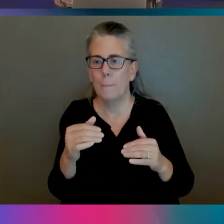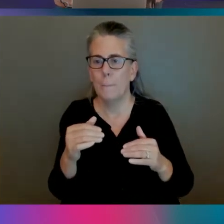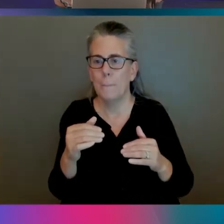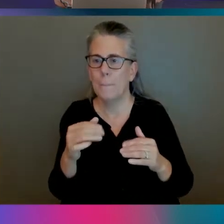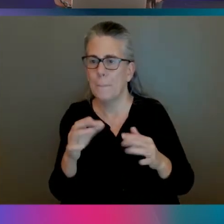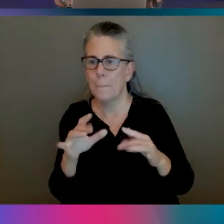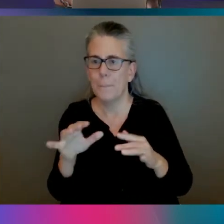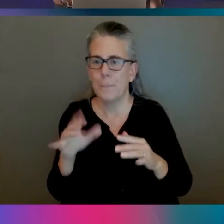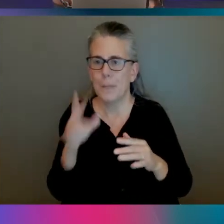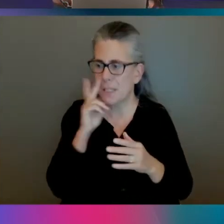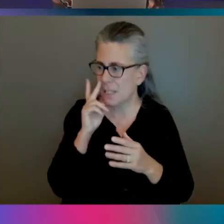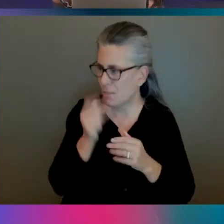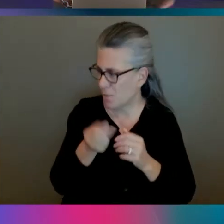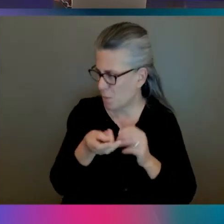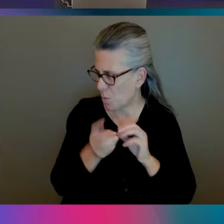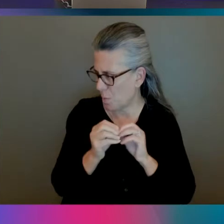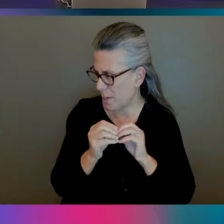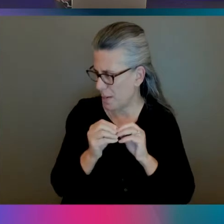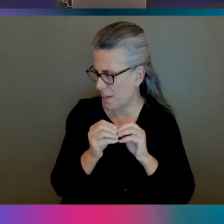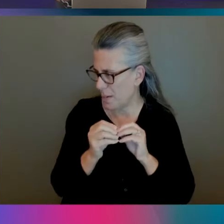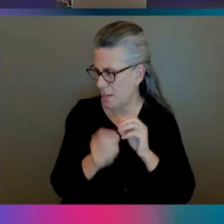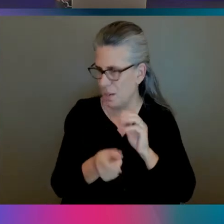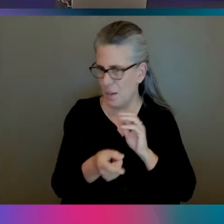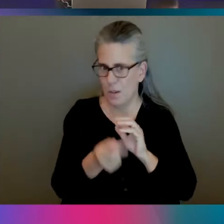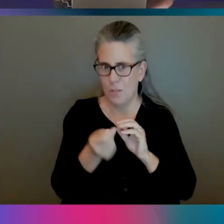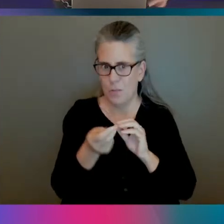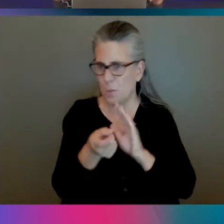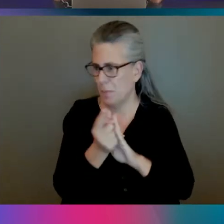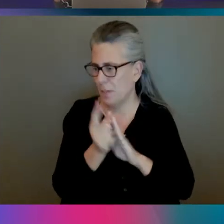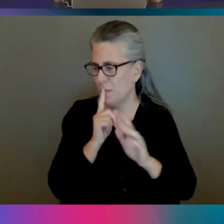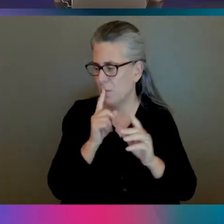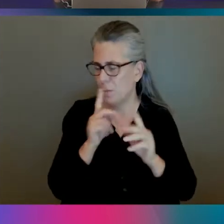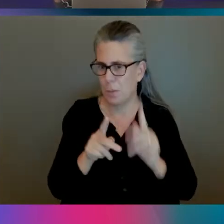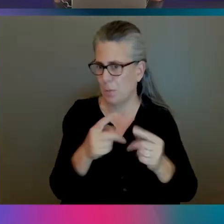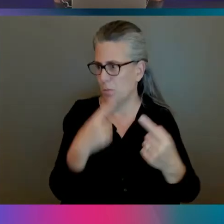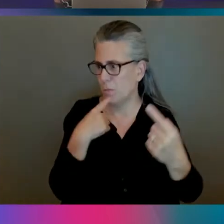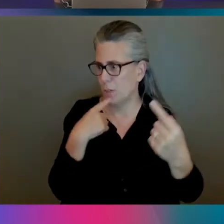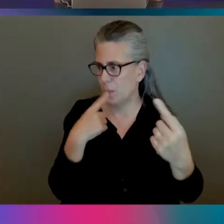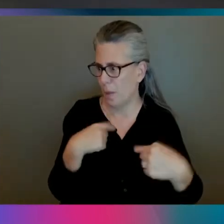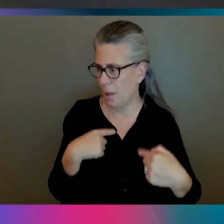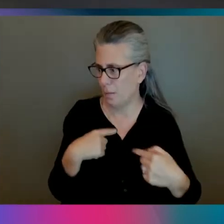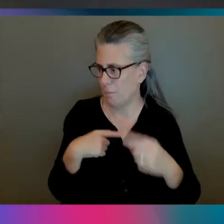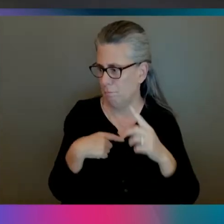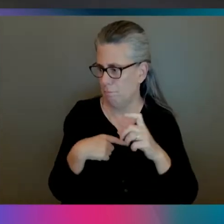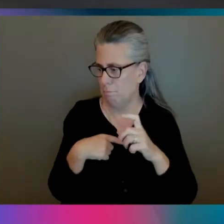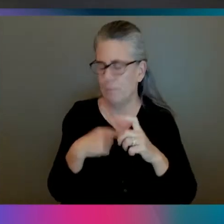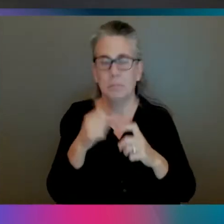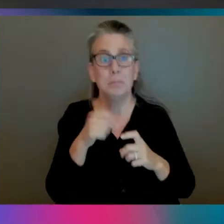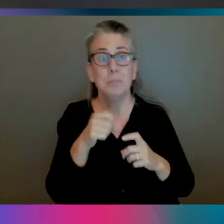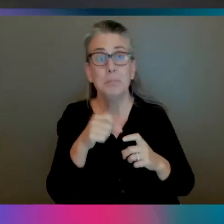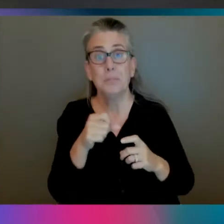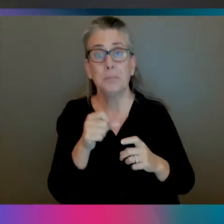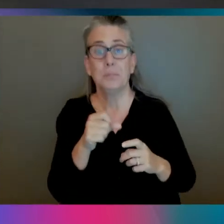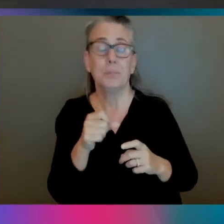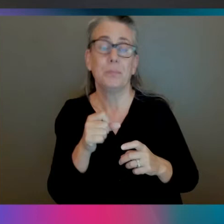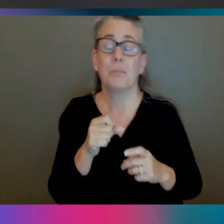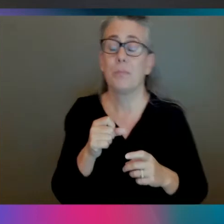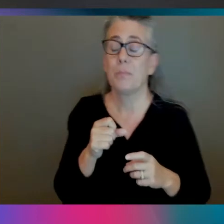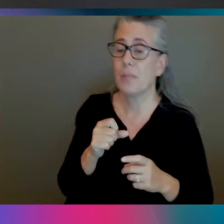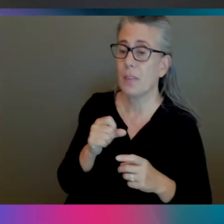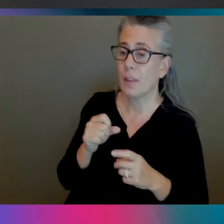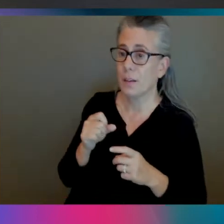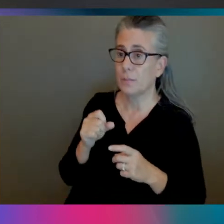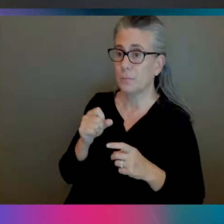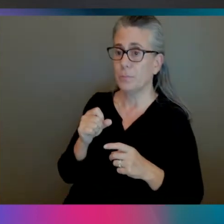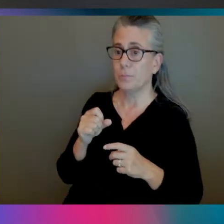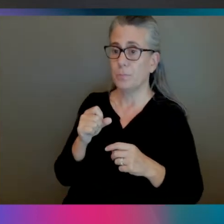more minutes. Okay, yeah, let's go and see. We'll give them a few more minutes. Yeah, okay. and I think one of the, some of those maybe I didn't actually say the phrase when I was